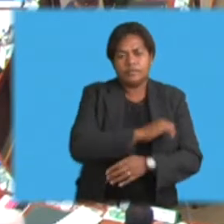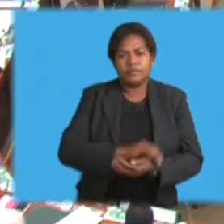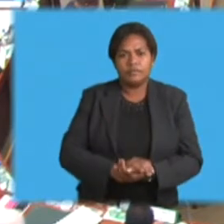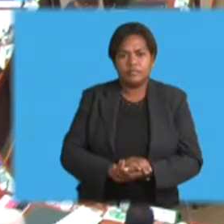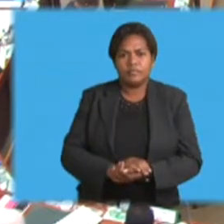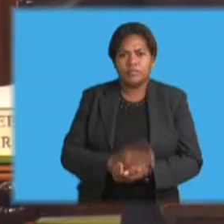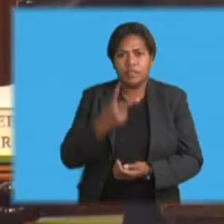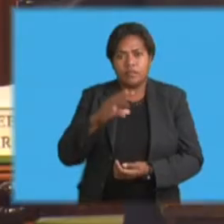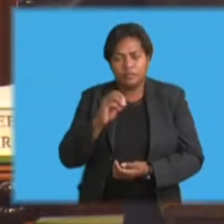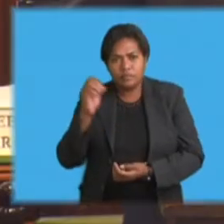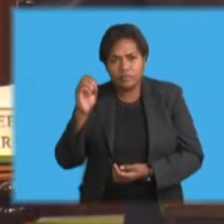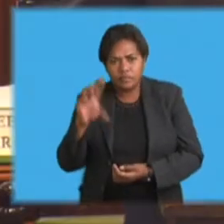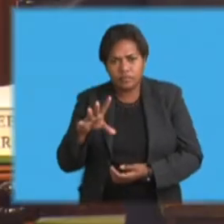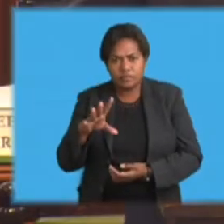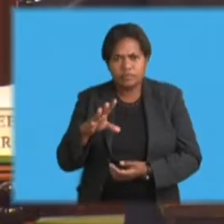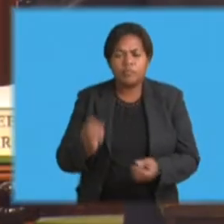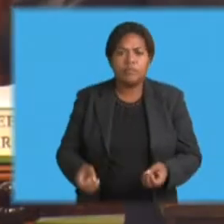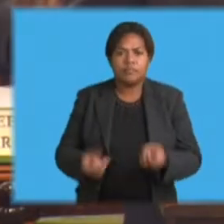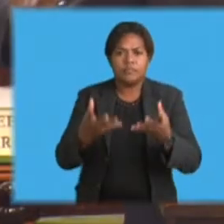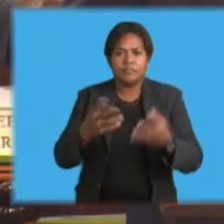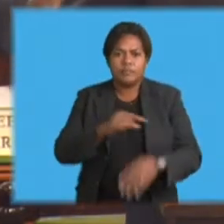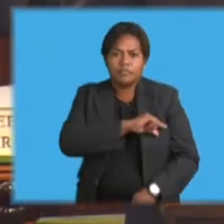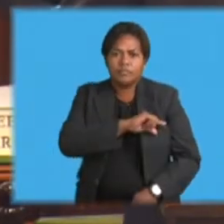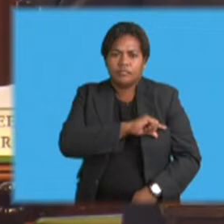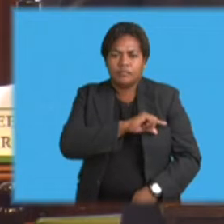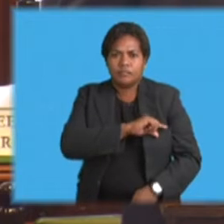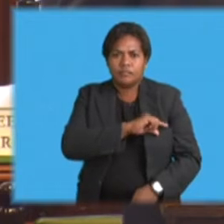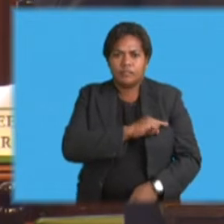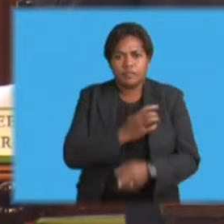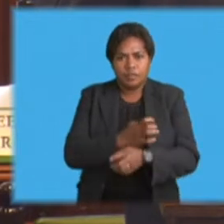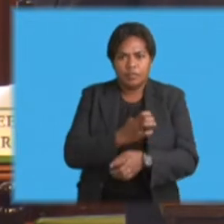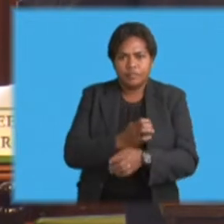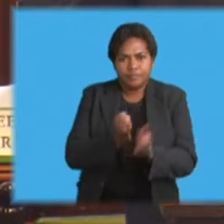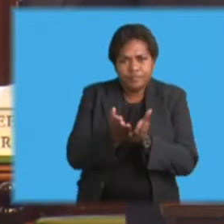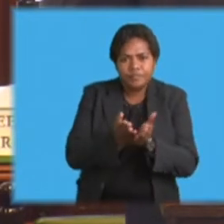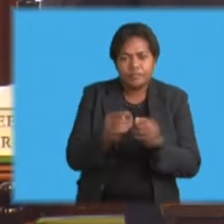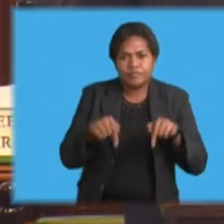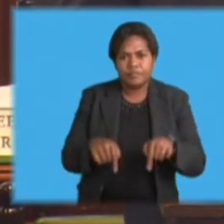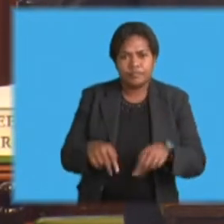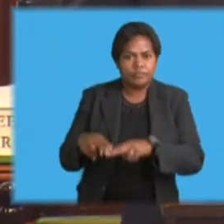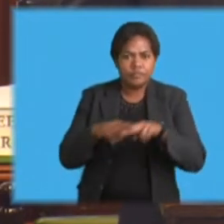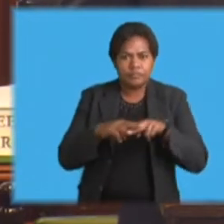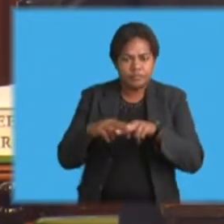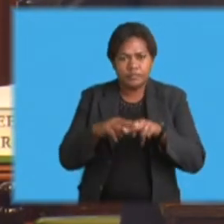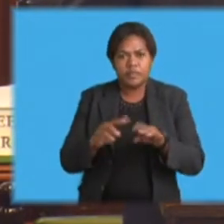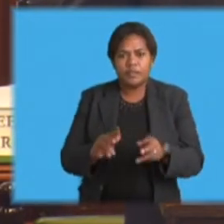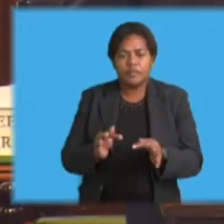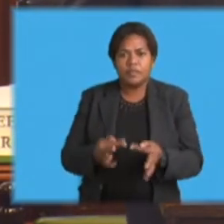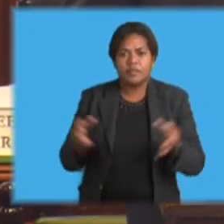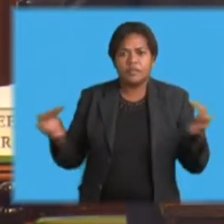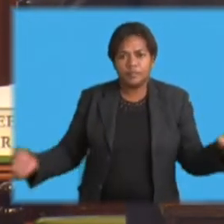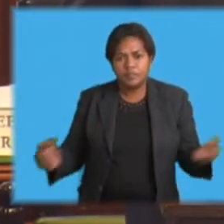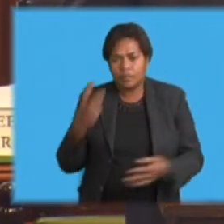2010 to provide a quality one-stop employment creation service in Fiji and to facilitate, coordinate and